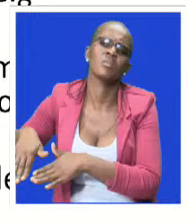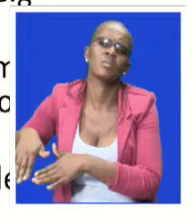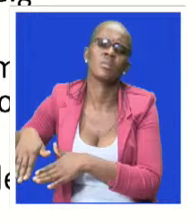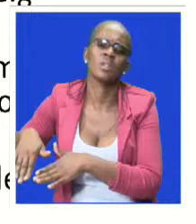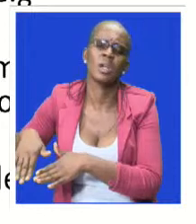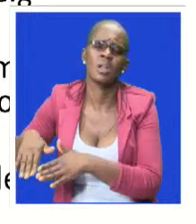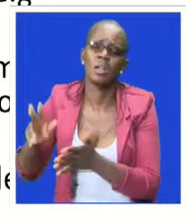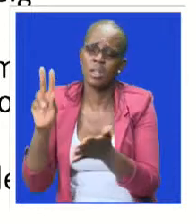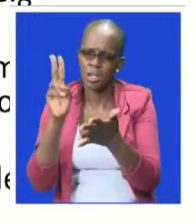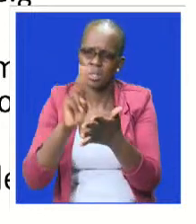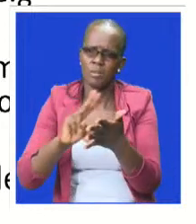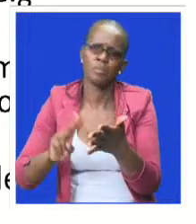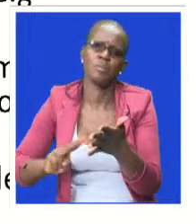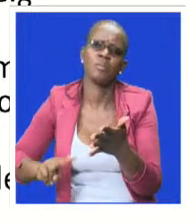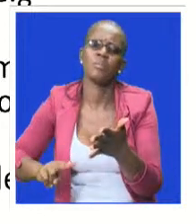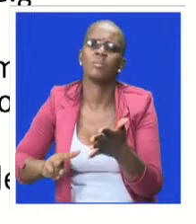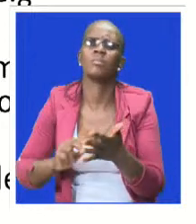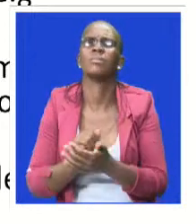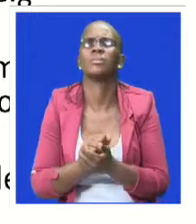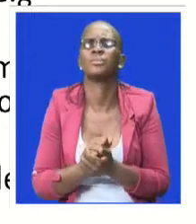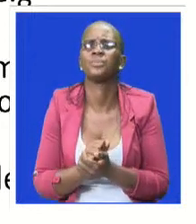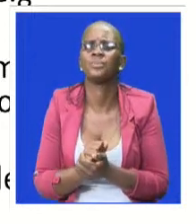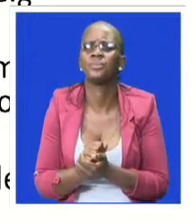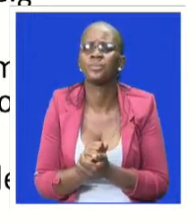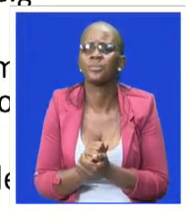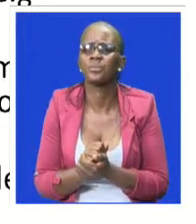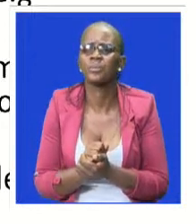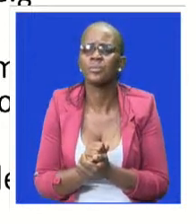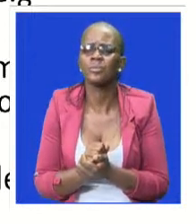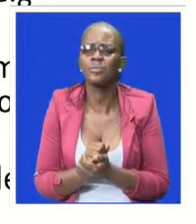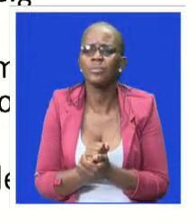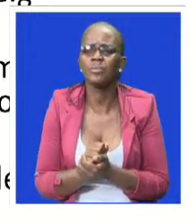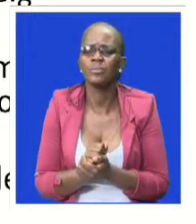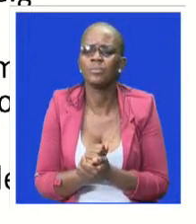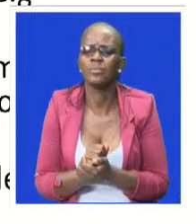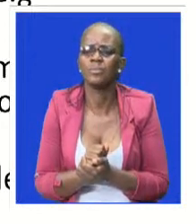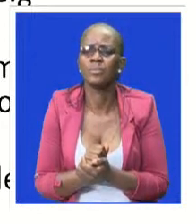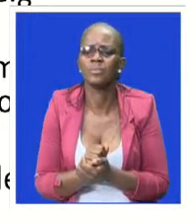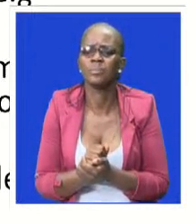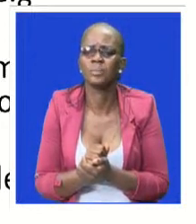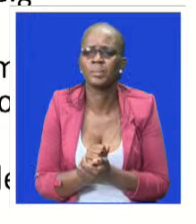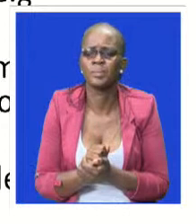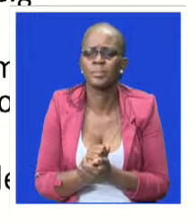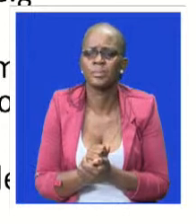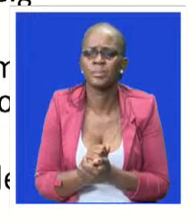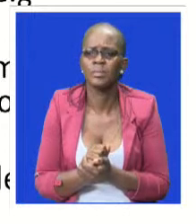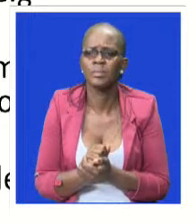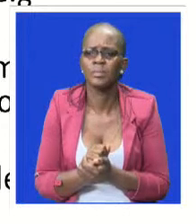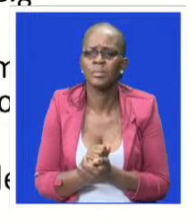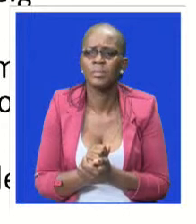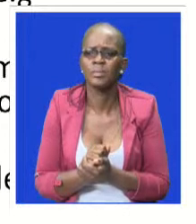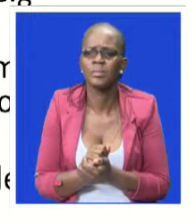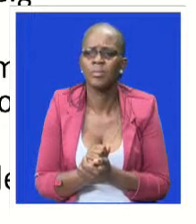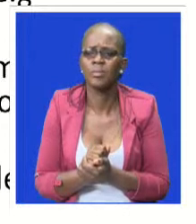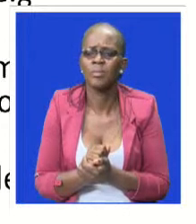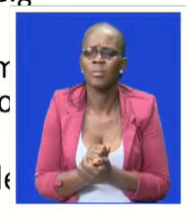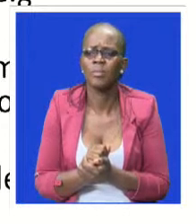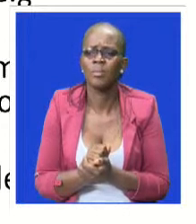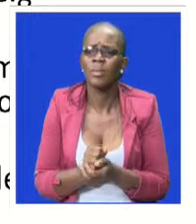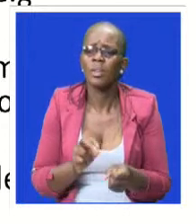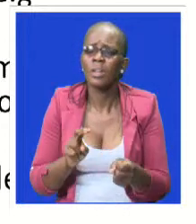about, excavation. And when we talk about a shaman, we can say a shaman is a